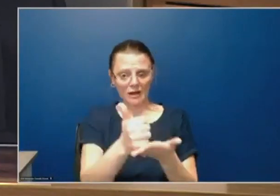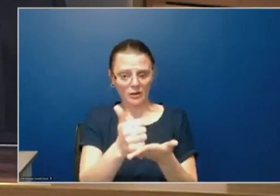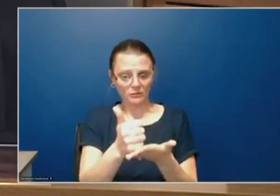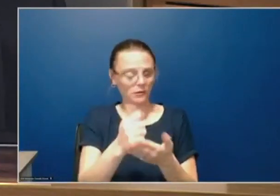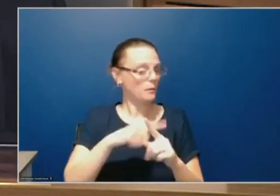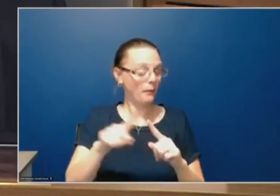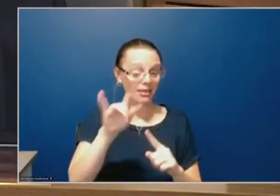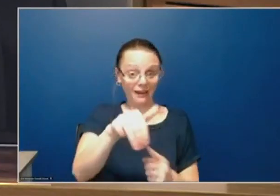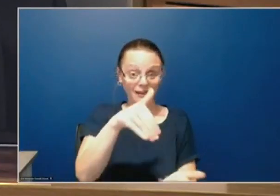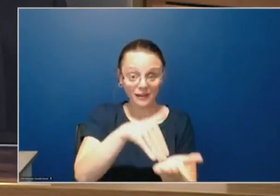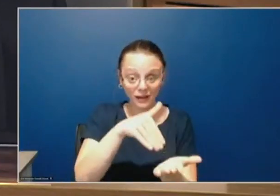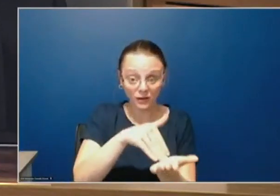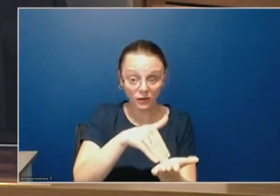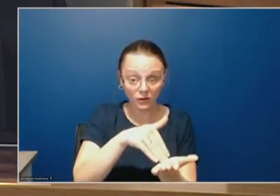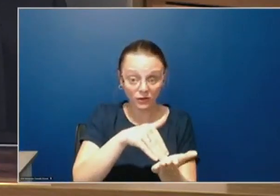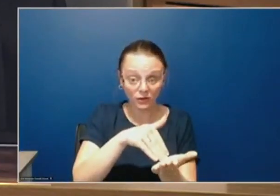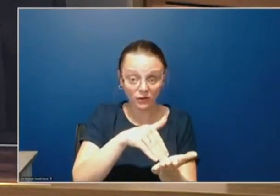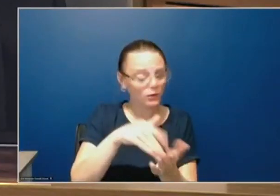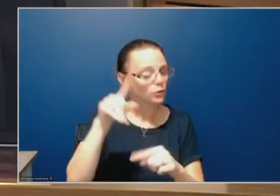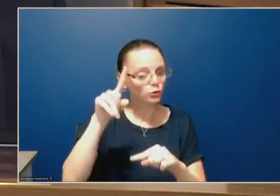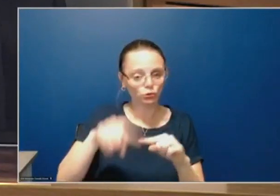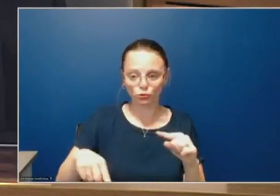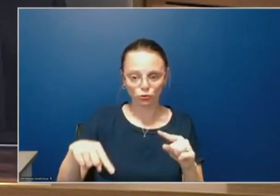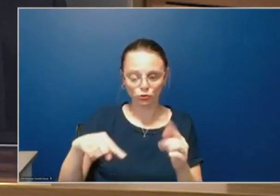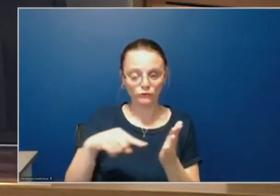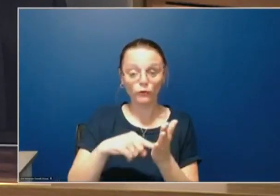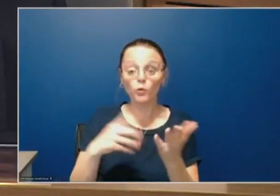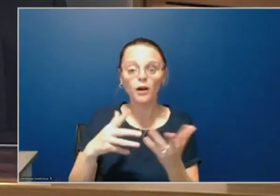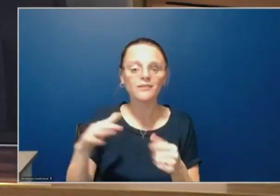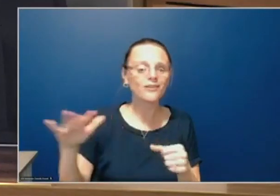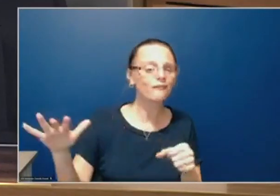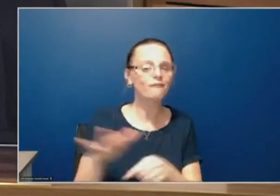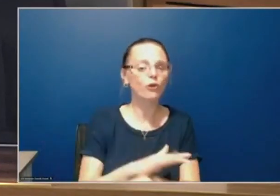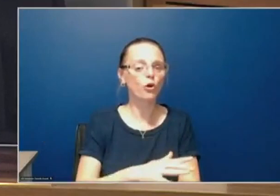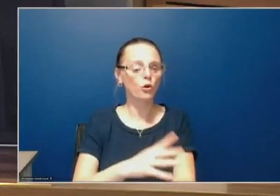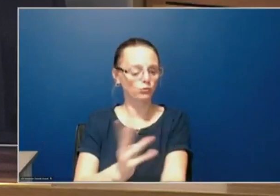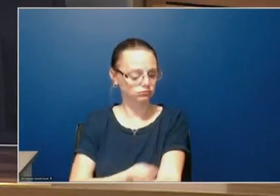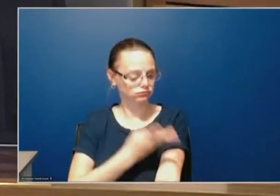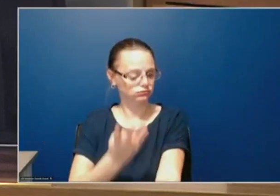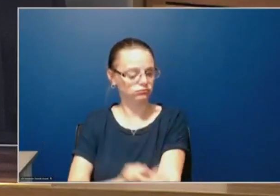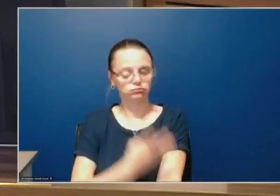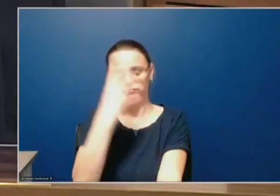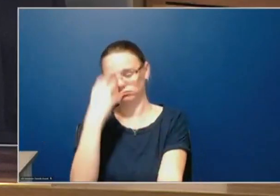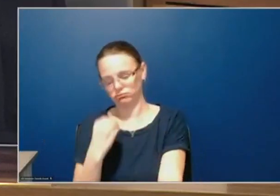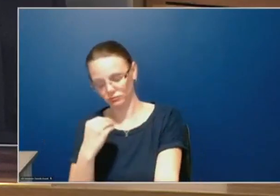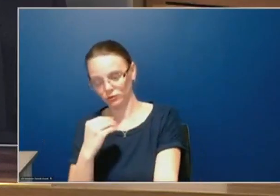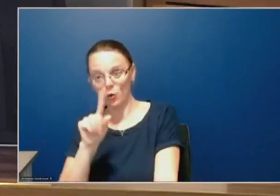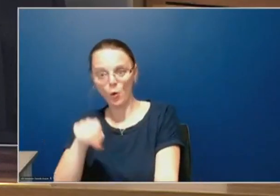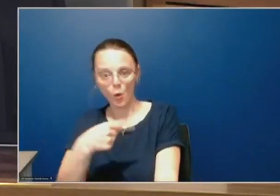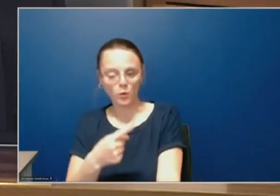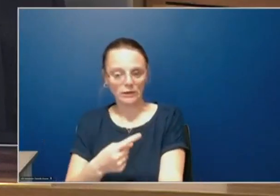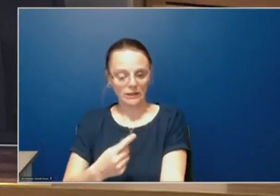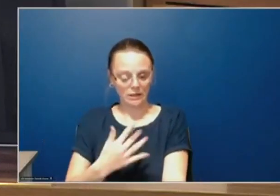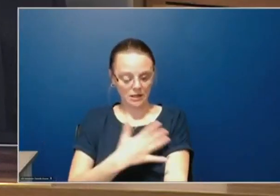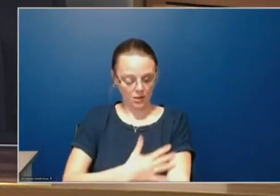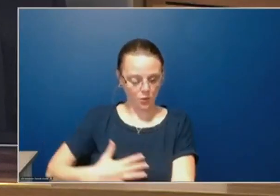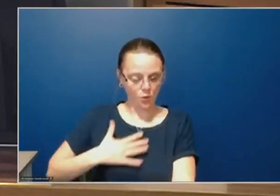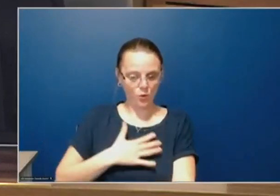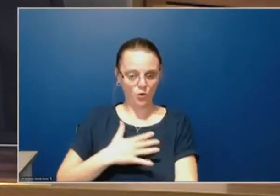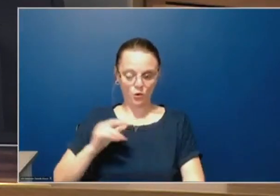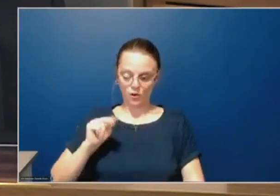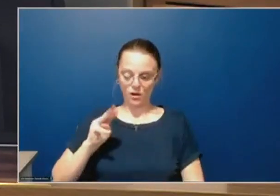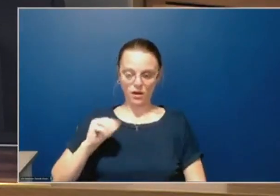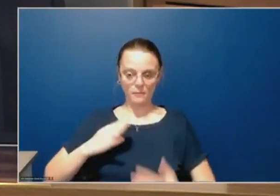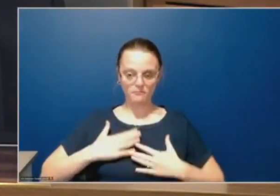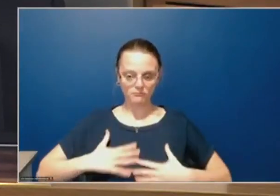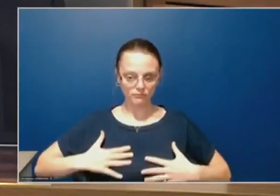afford full anesthesia. So he had local anesthesia on his breasts as they